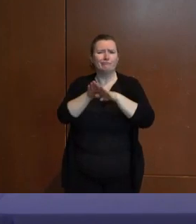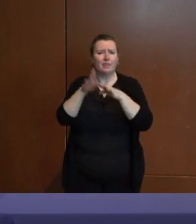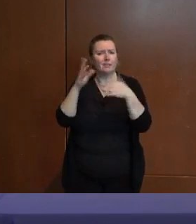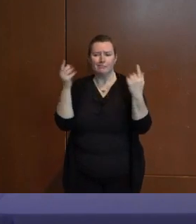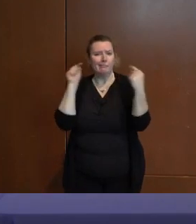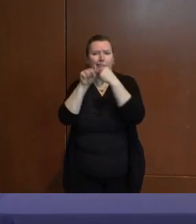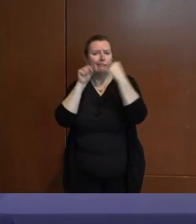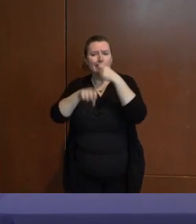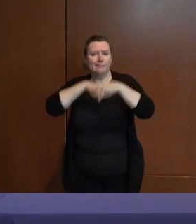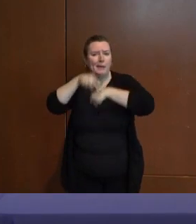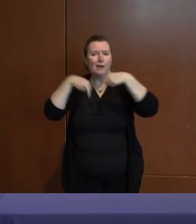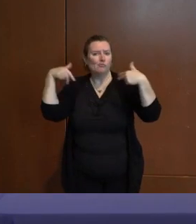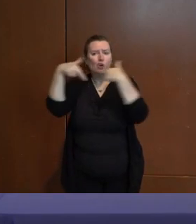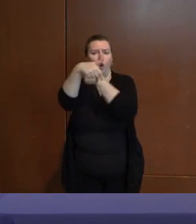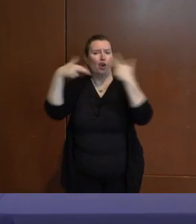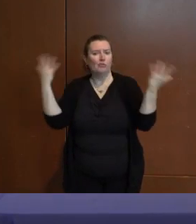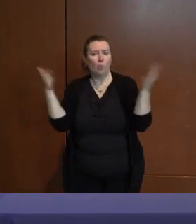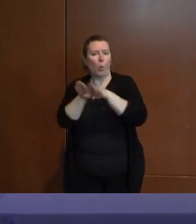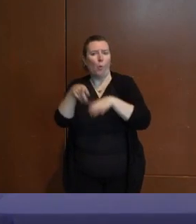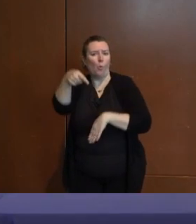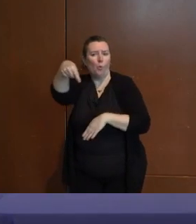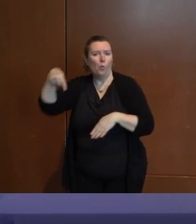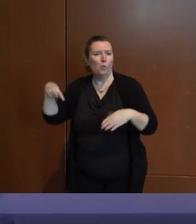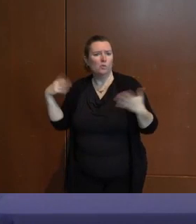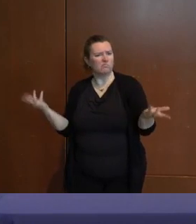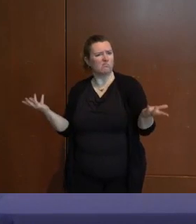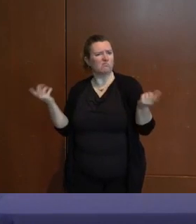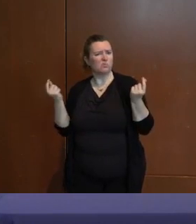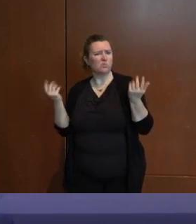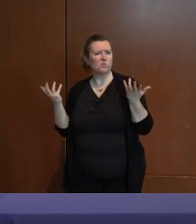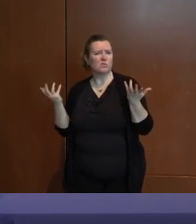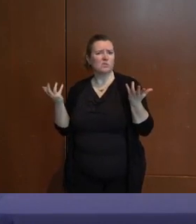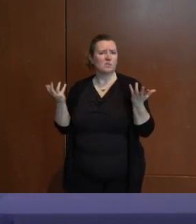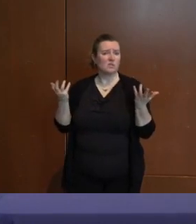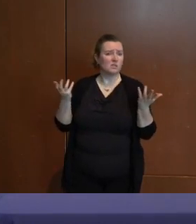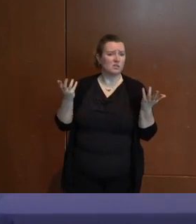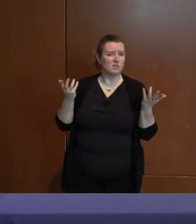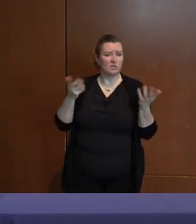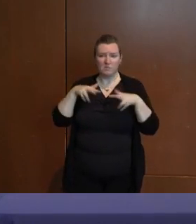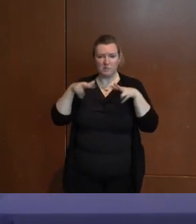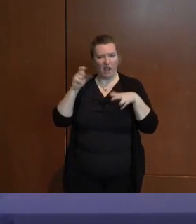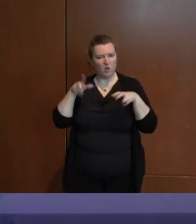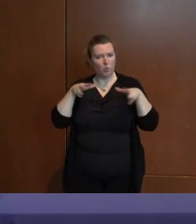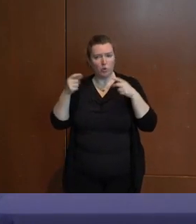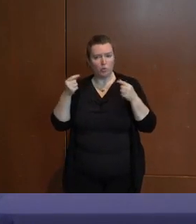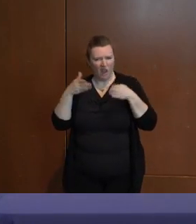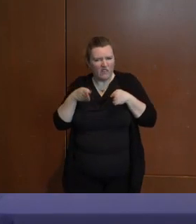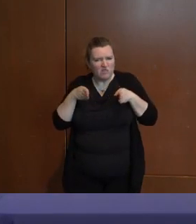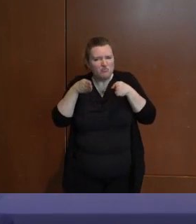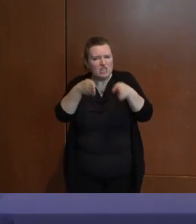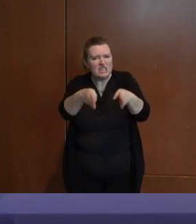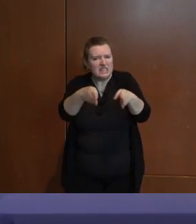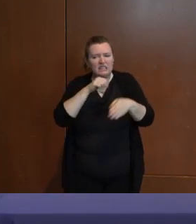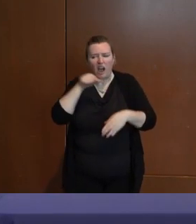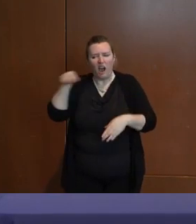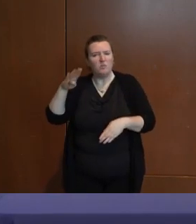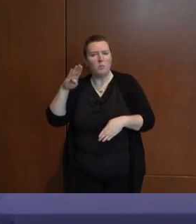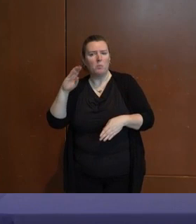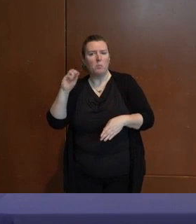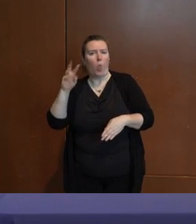boardwalks, local people are making these decisions to shut things down that on the state level would not be shut down. Yep. What are you going to do